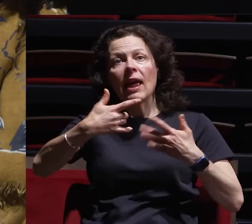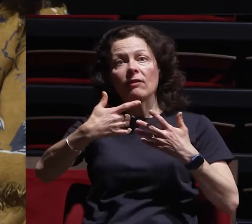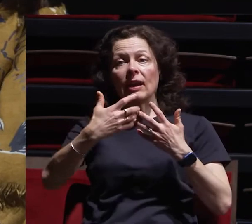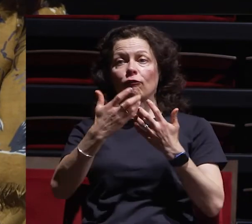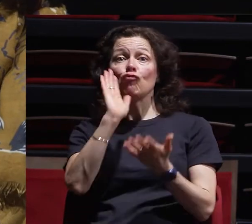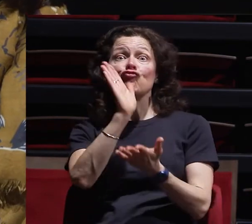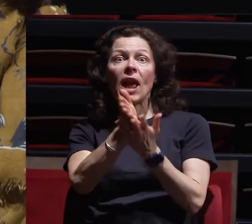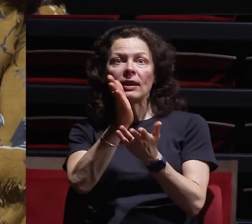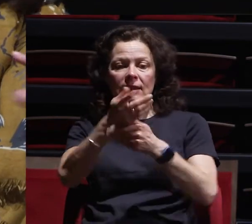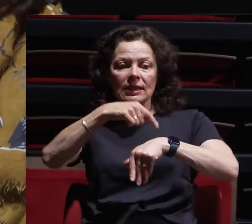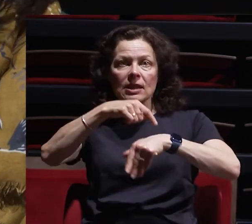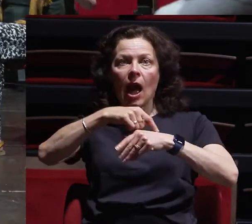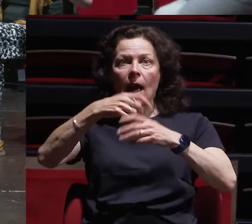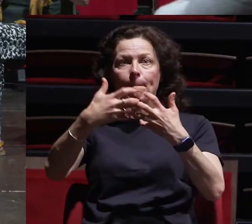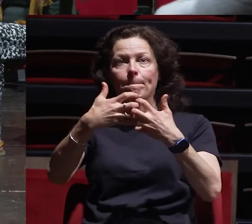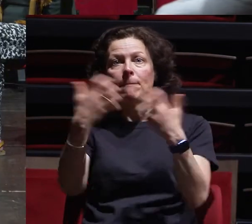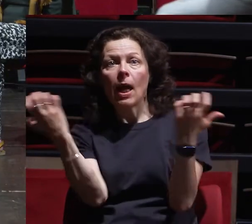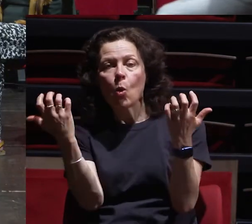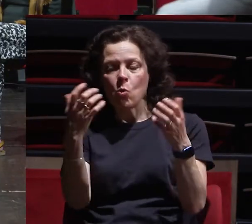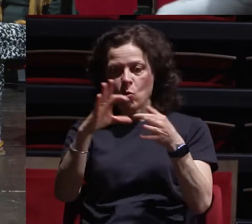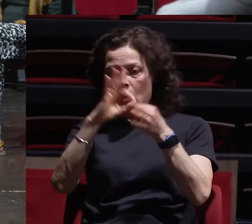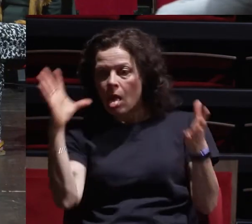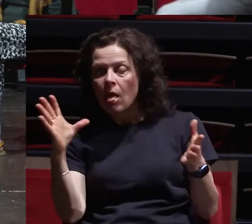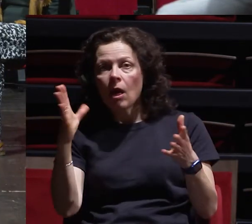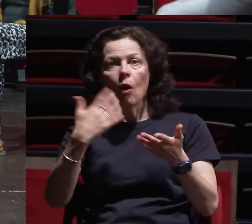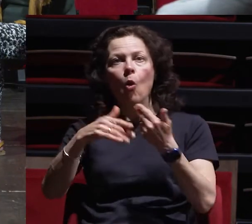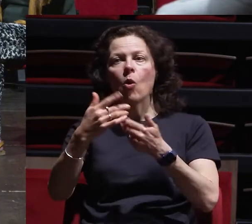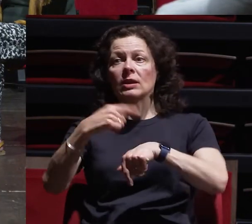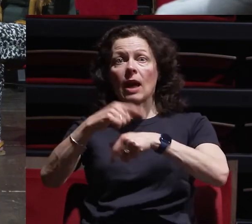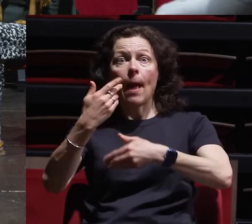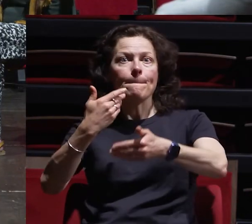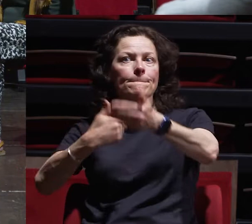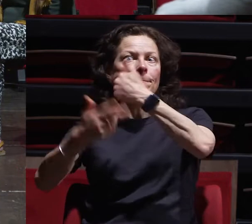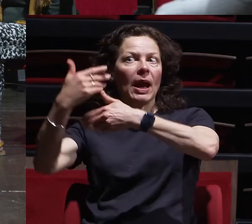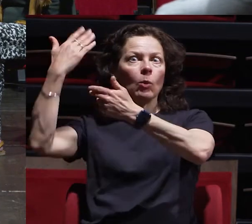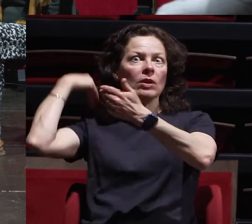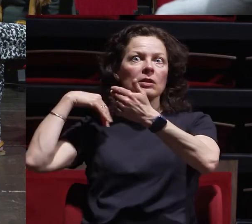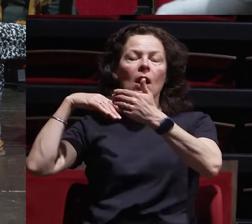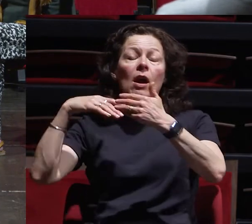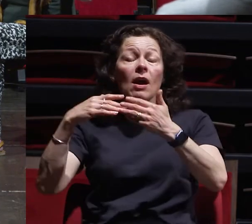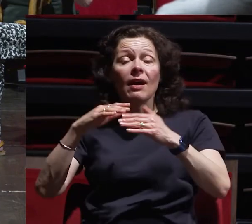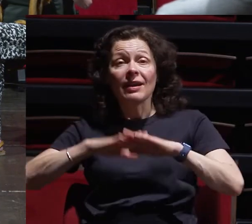of play, even if you fragment reality, even if you're moving backwards in time,